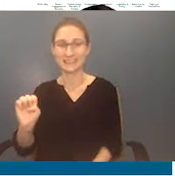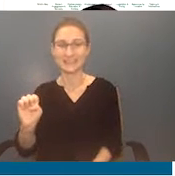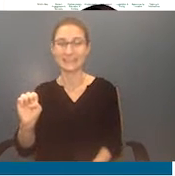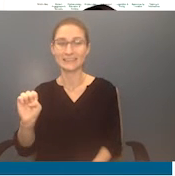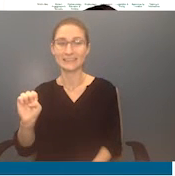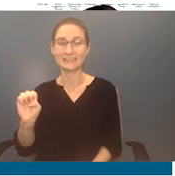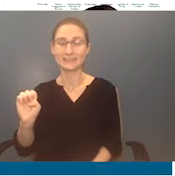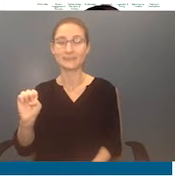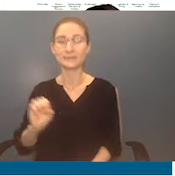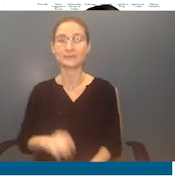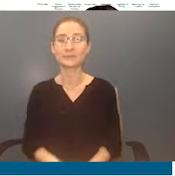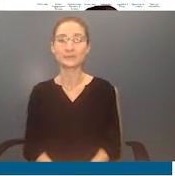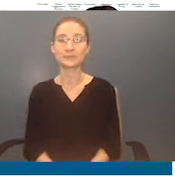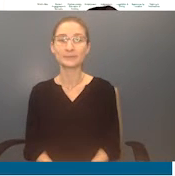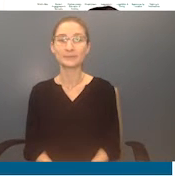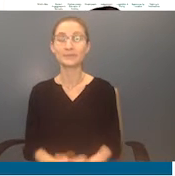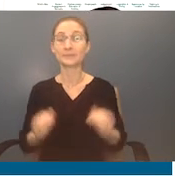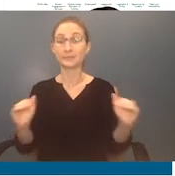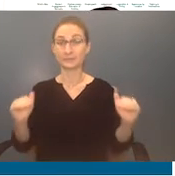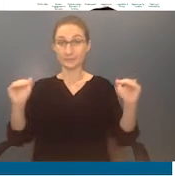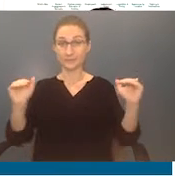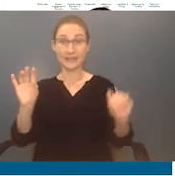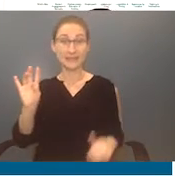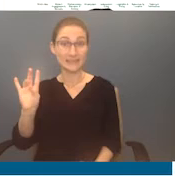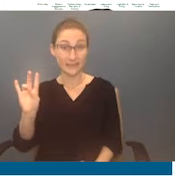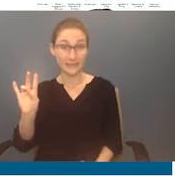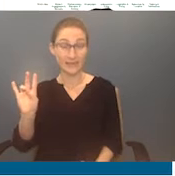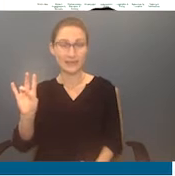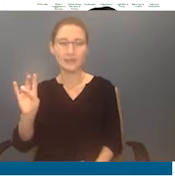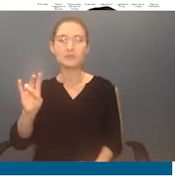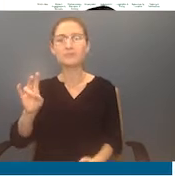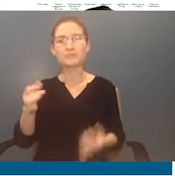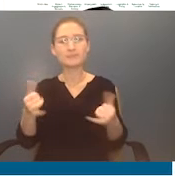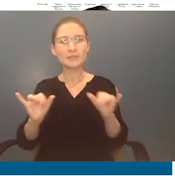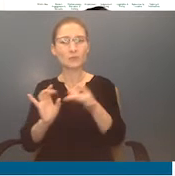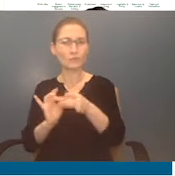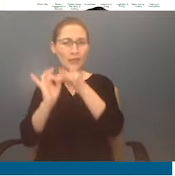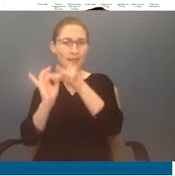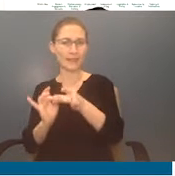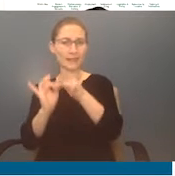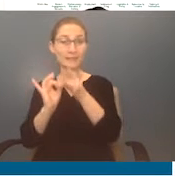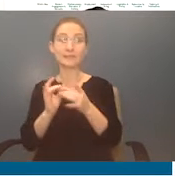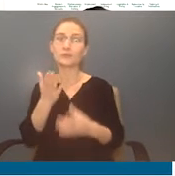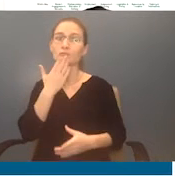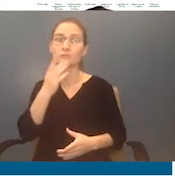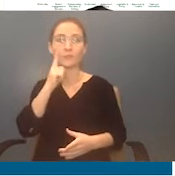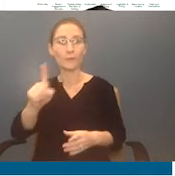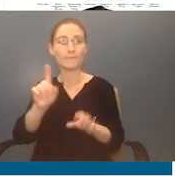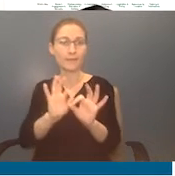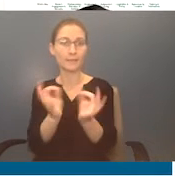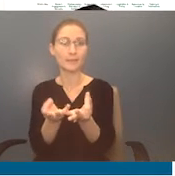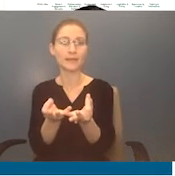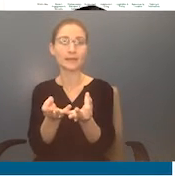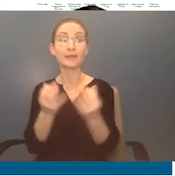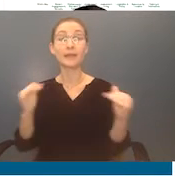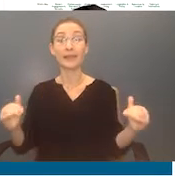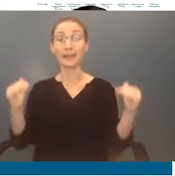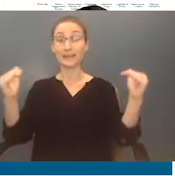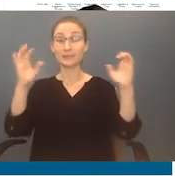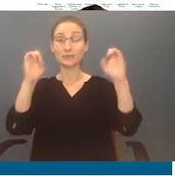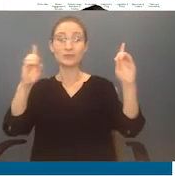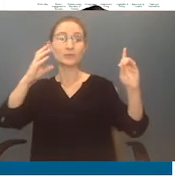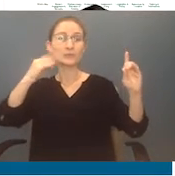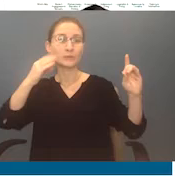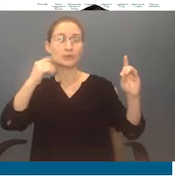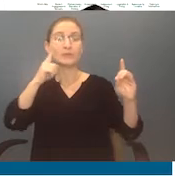substitutions, technical assistance brief. And then number 7 is sort of related, but really a great one for families, the enhancing educational experiences in